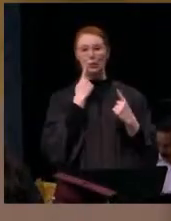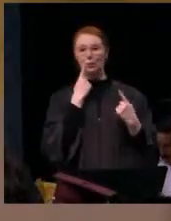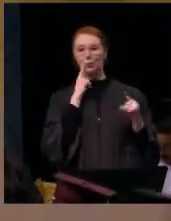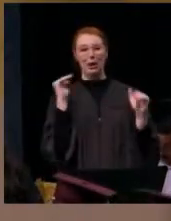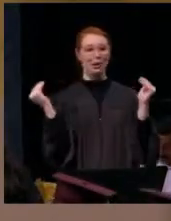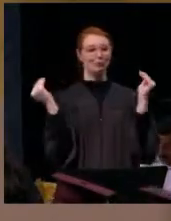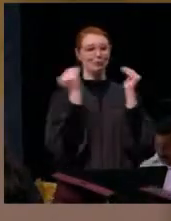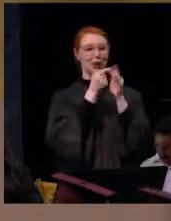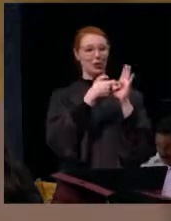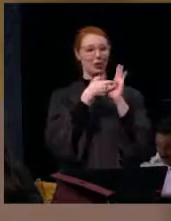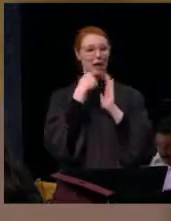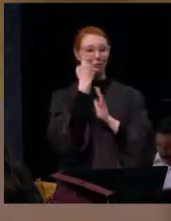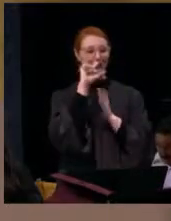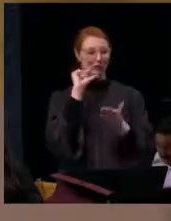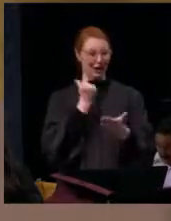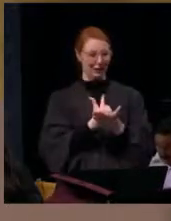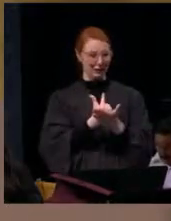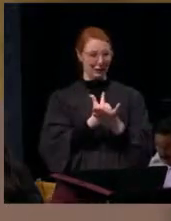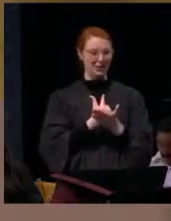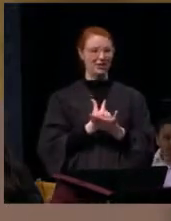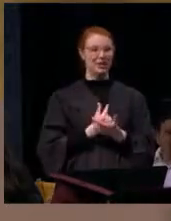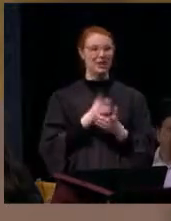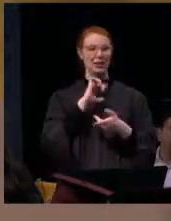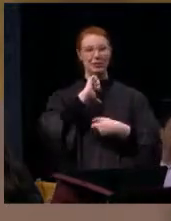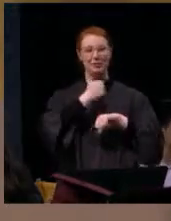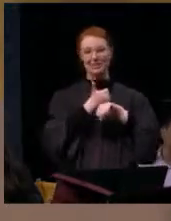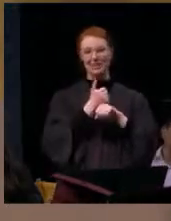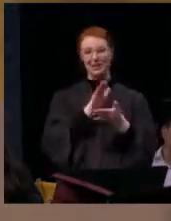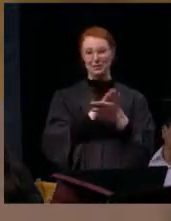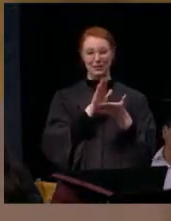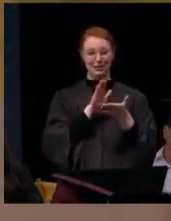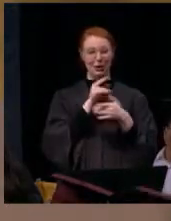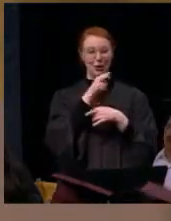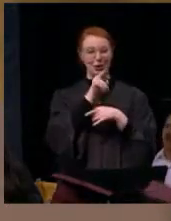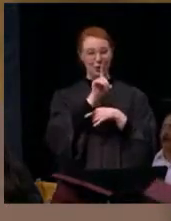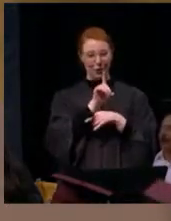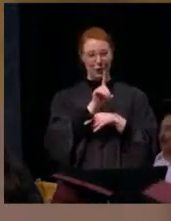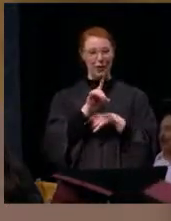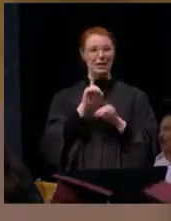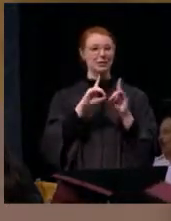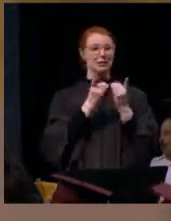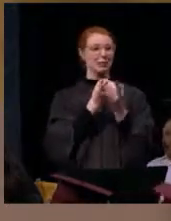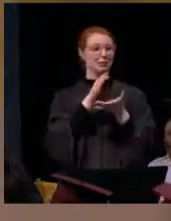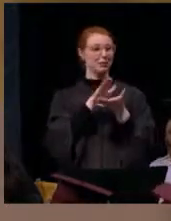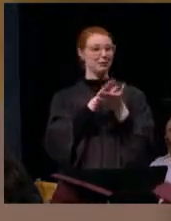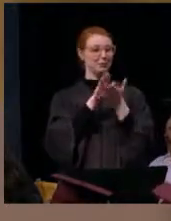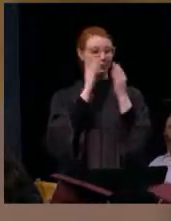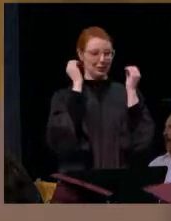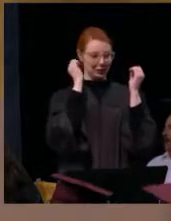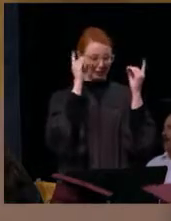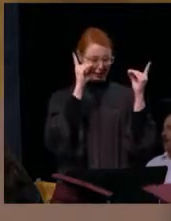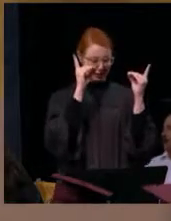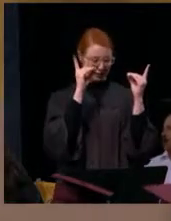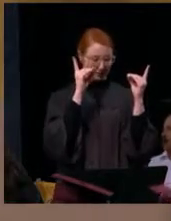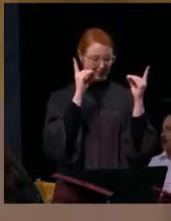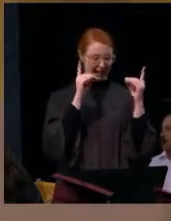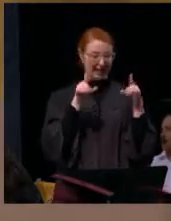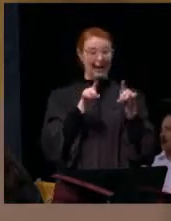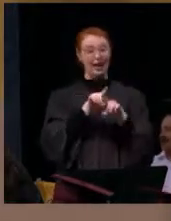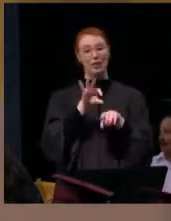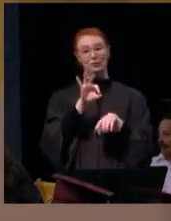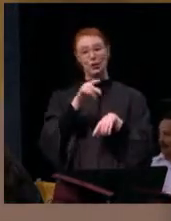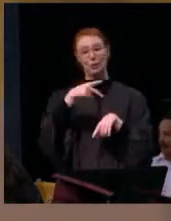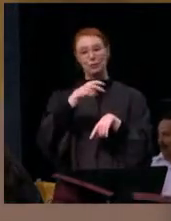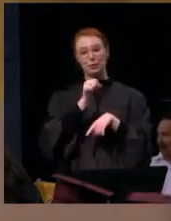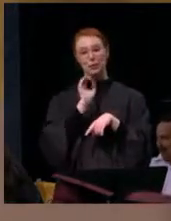of the requirements for graduation that have been set forth by the North Dakota Department of Public Instruction and the Fargo Public School